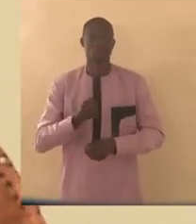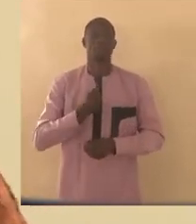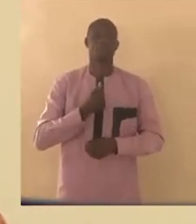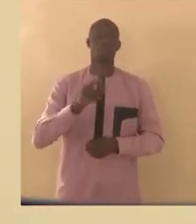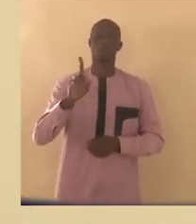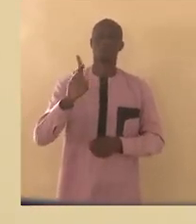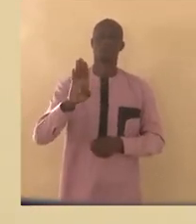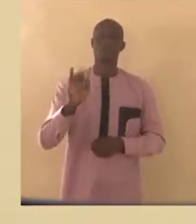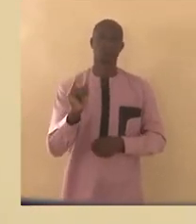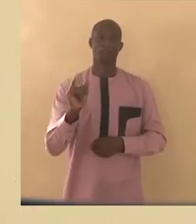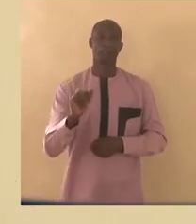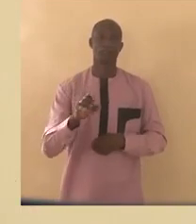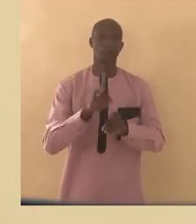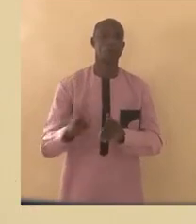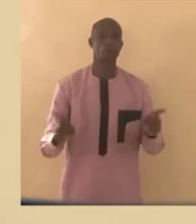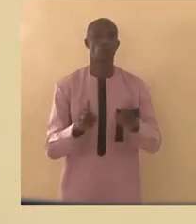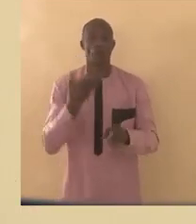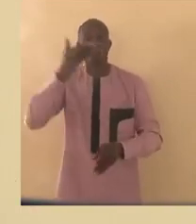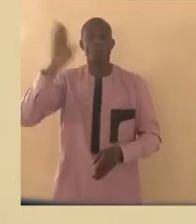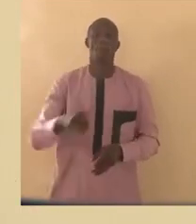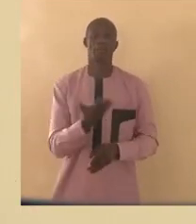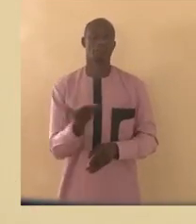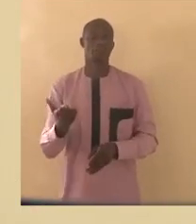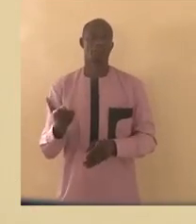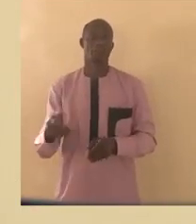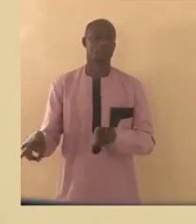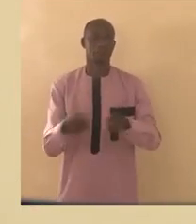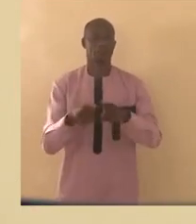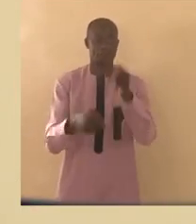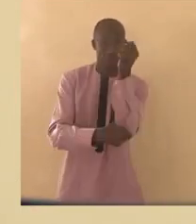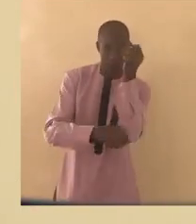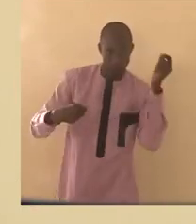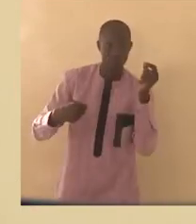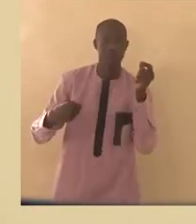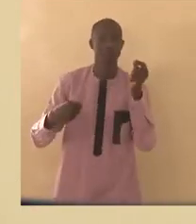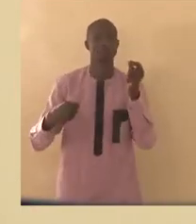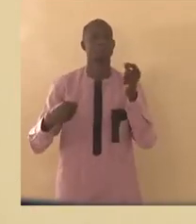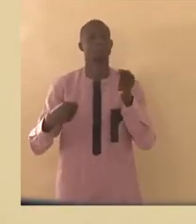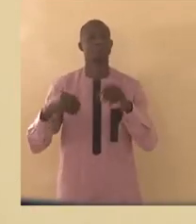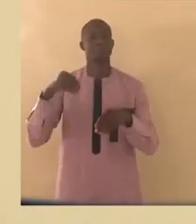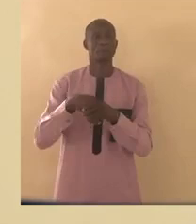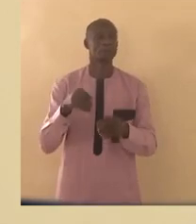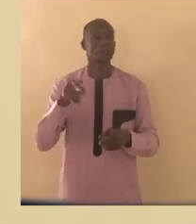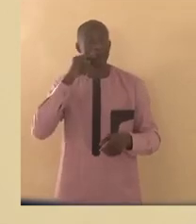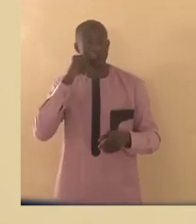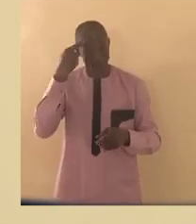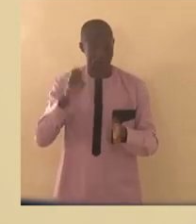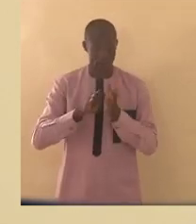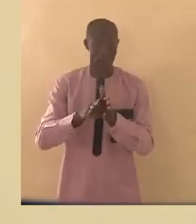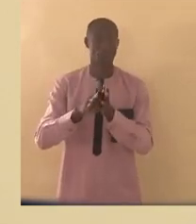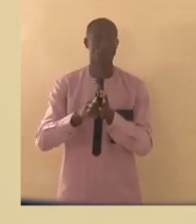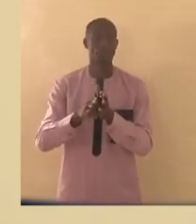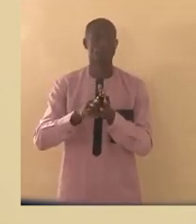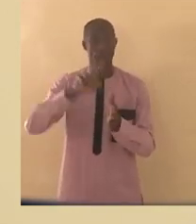doing bad things like stealing from the public purse in Nigeria, for example. That